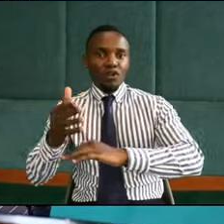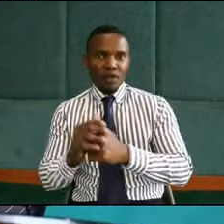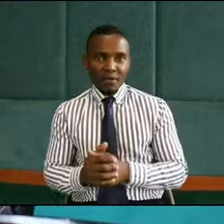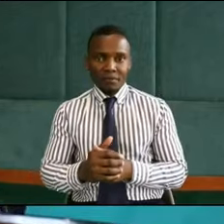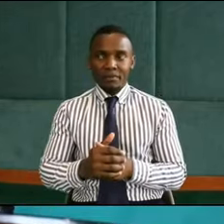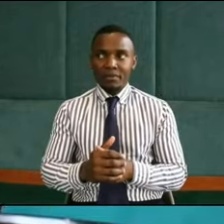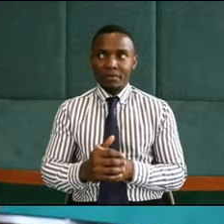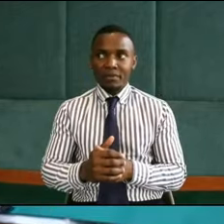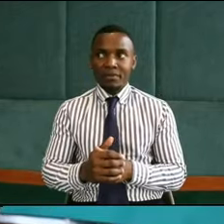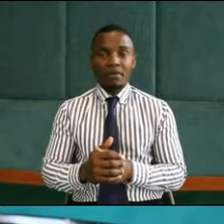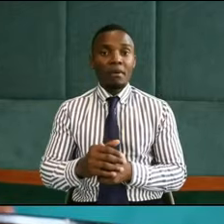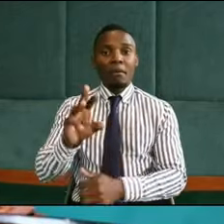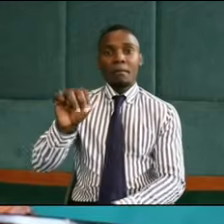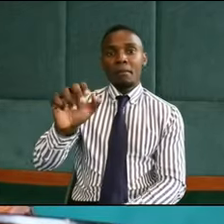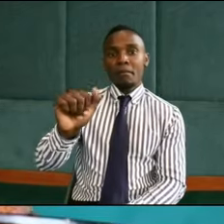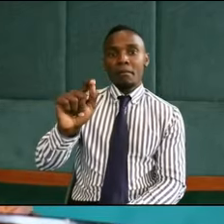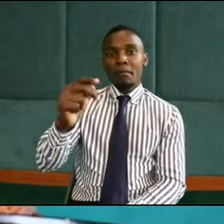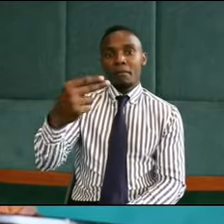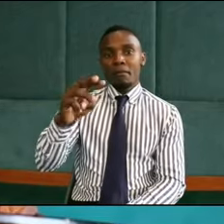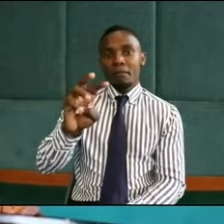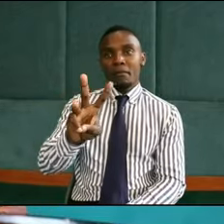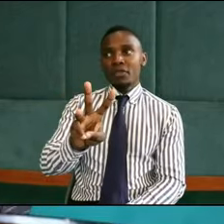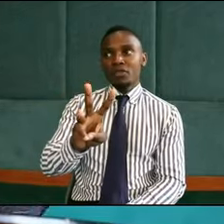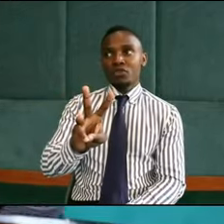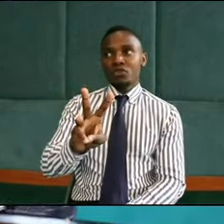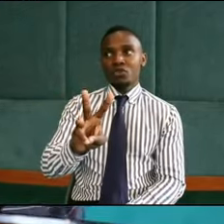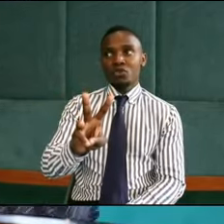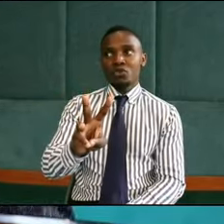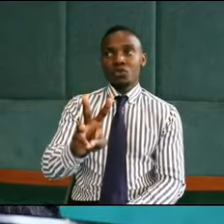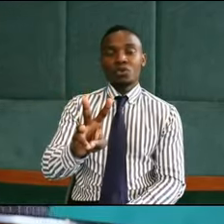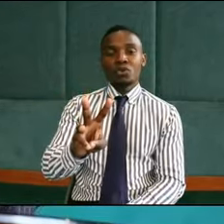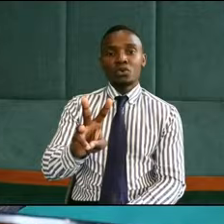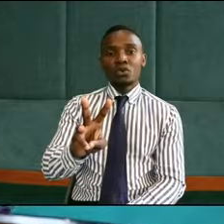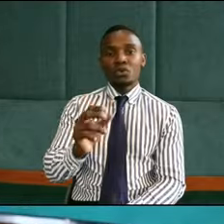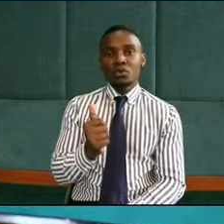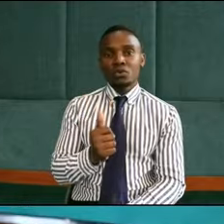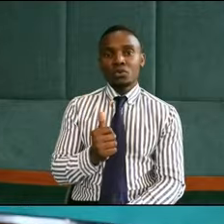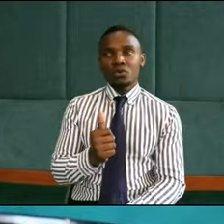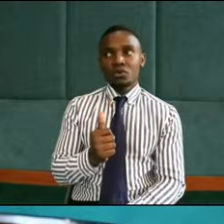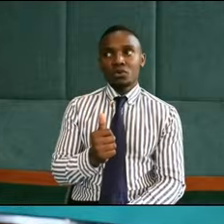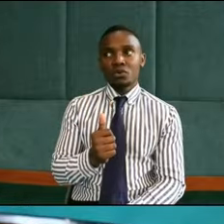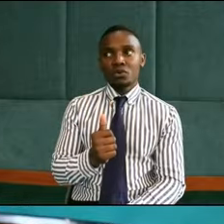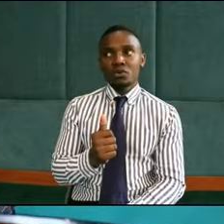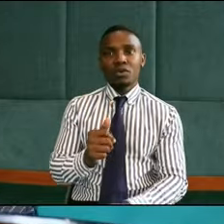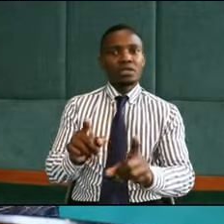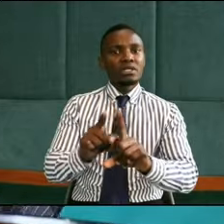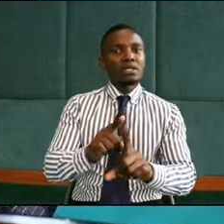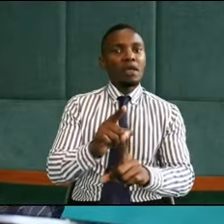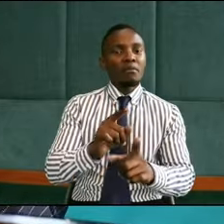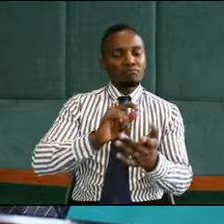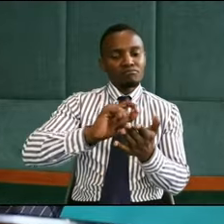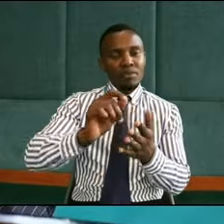Matthew deliberately placed an account of anointing between the plot of